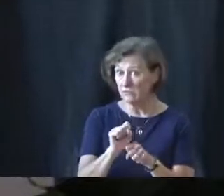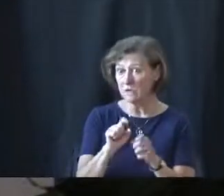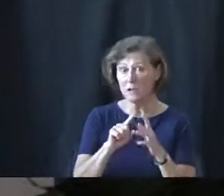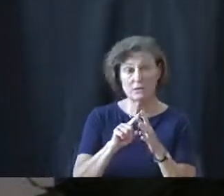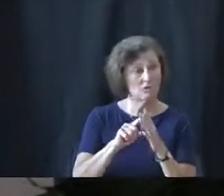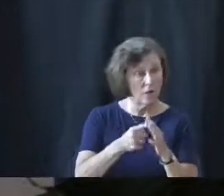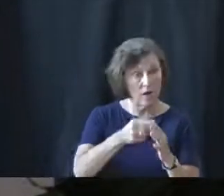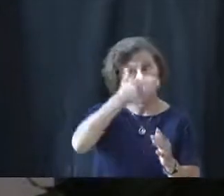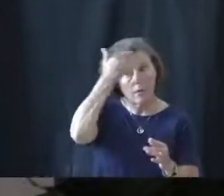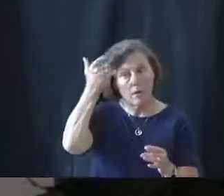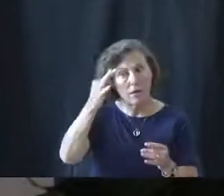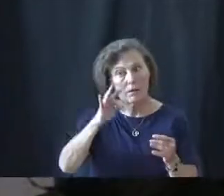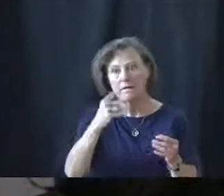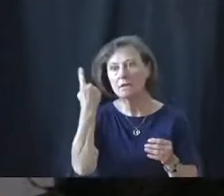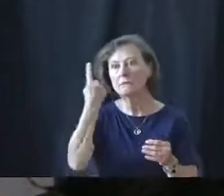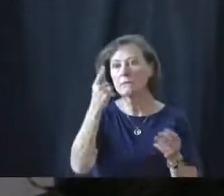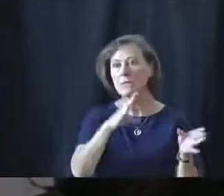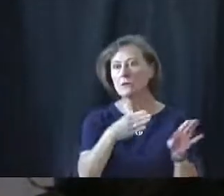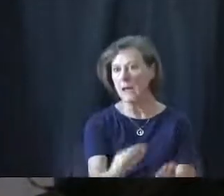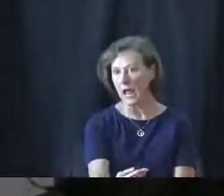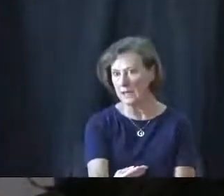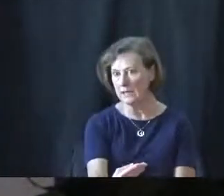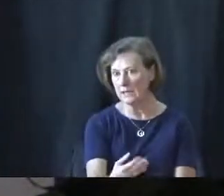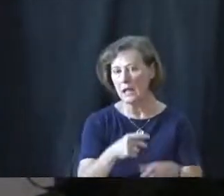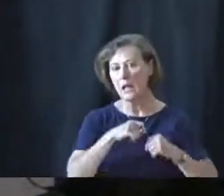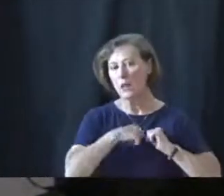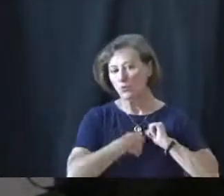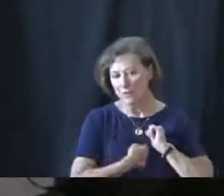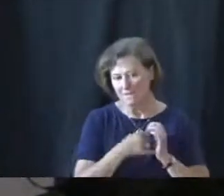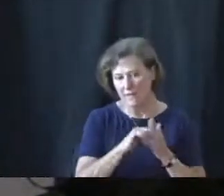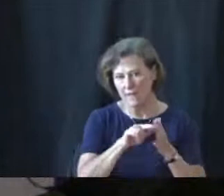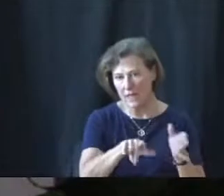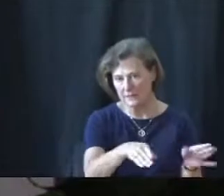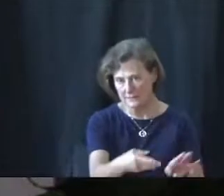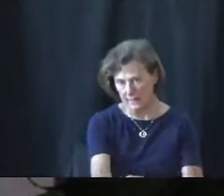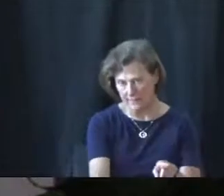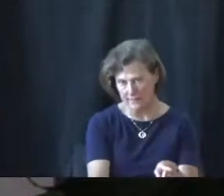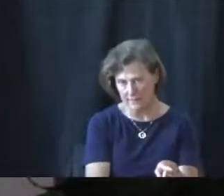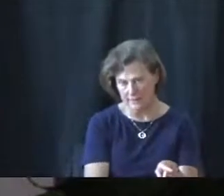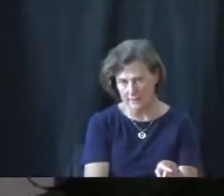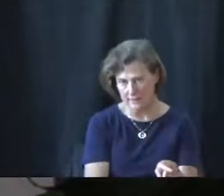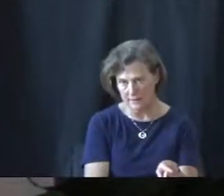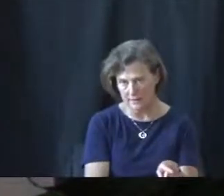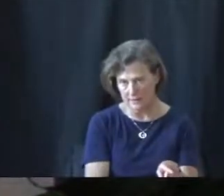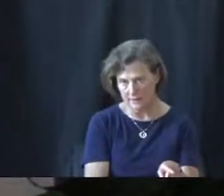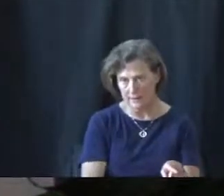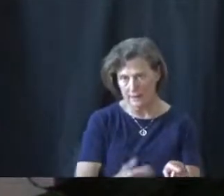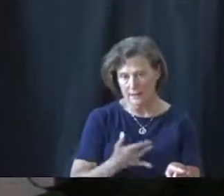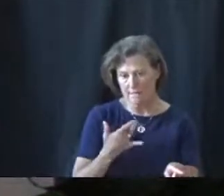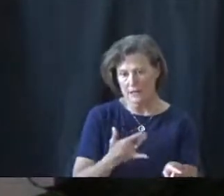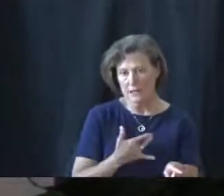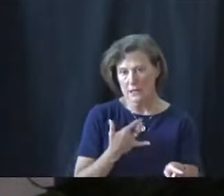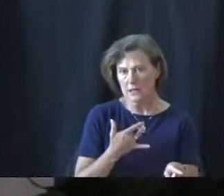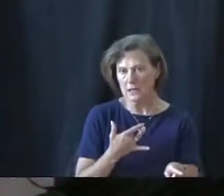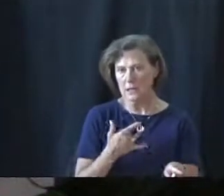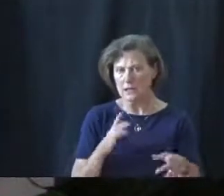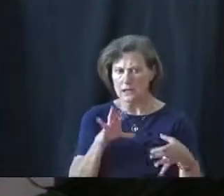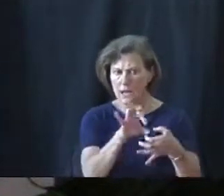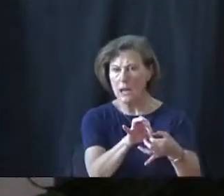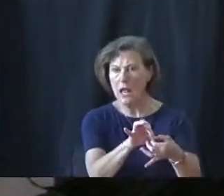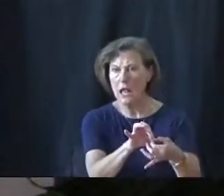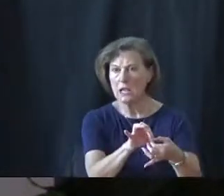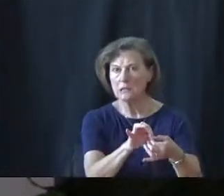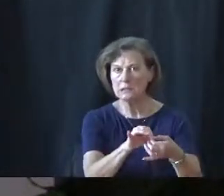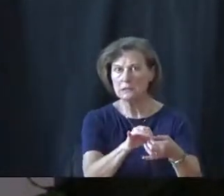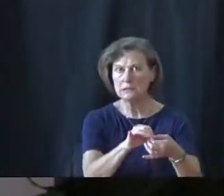death, and the grieving of that death, and the sensation of being connected